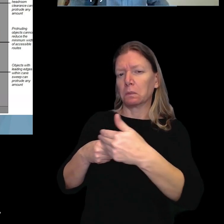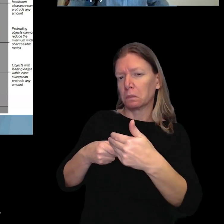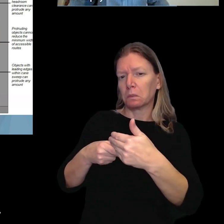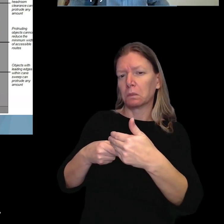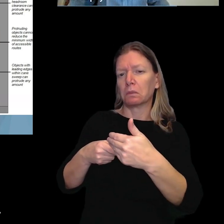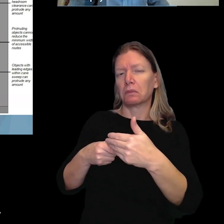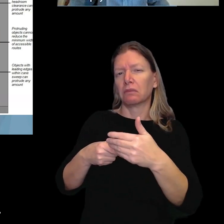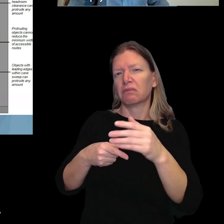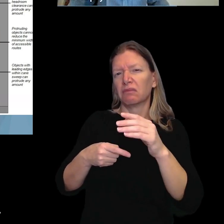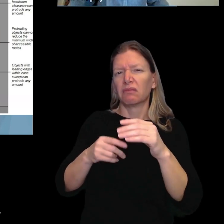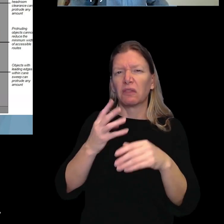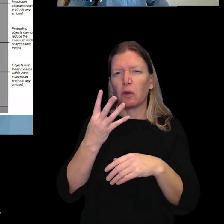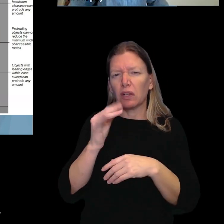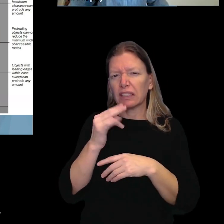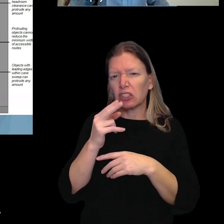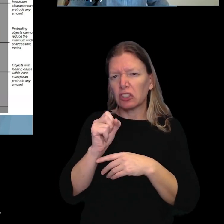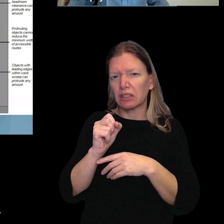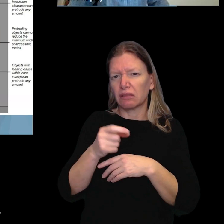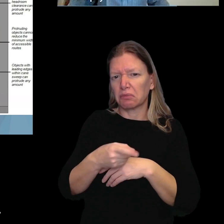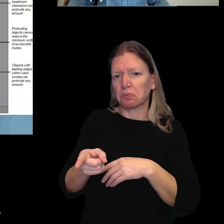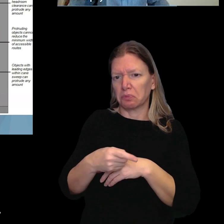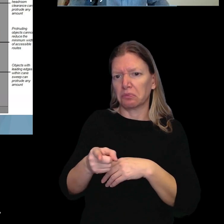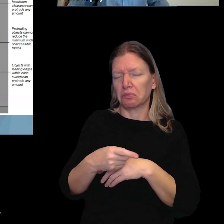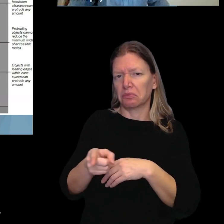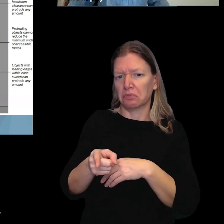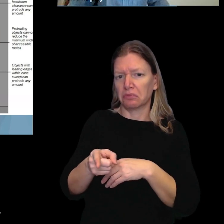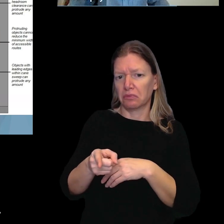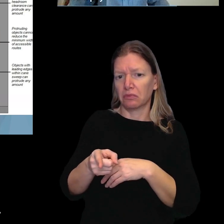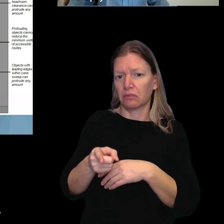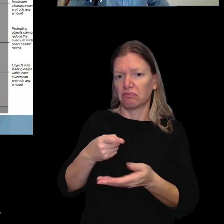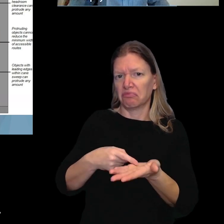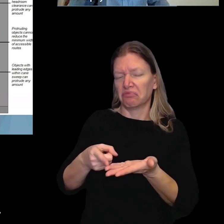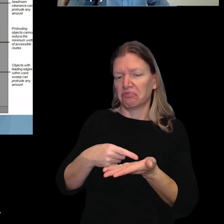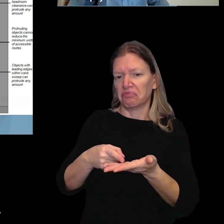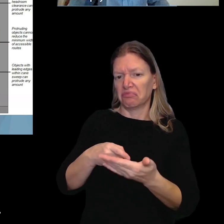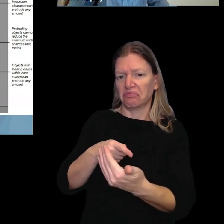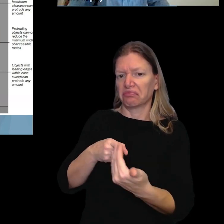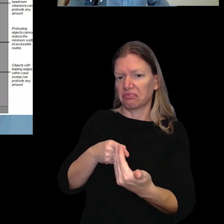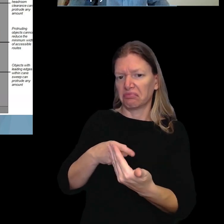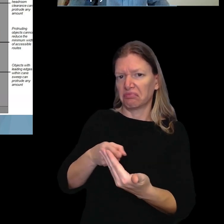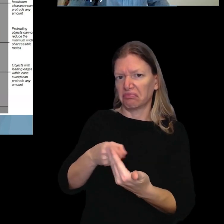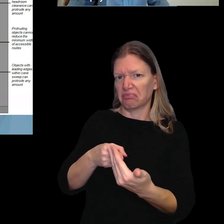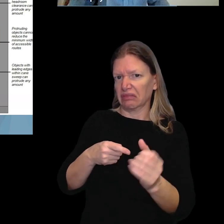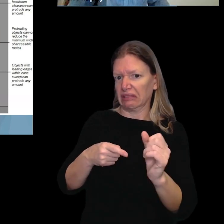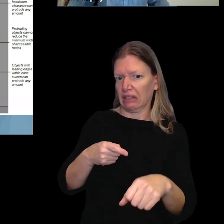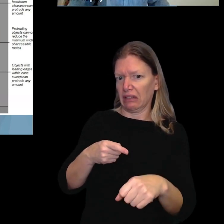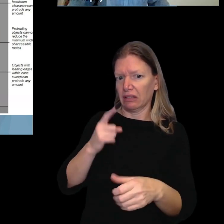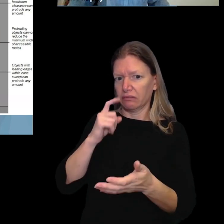that is protruding, can only project out a maximum of 4 inches.